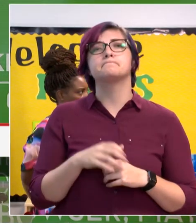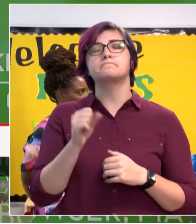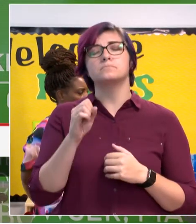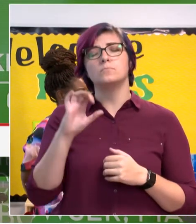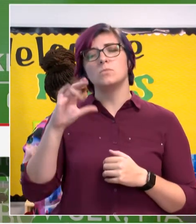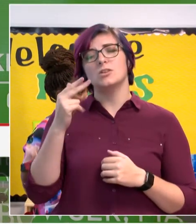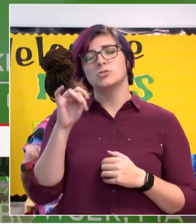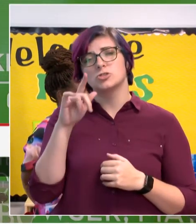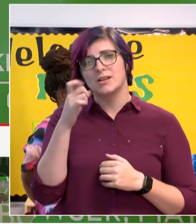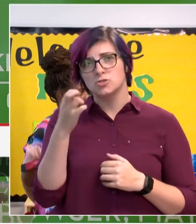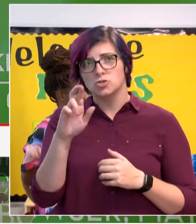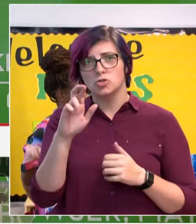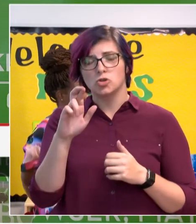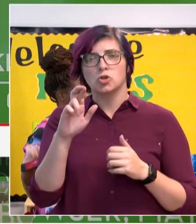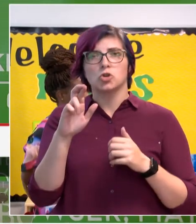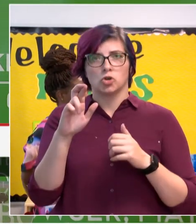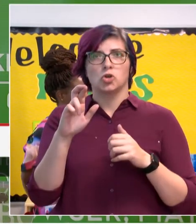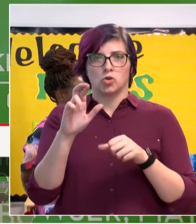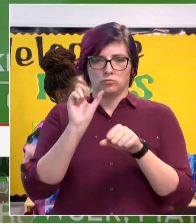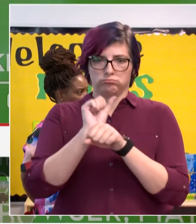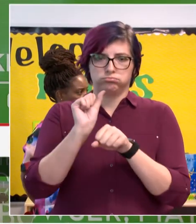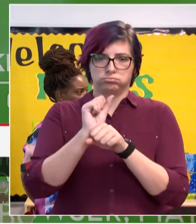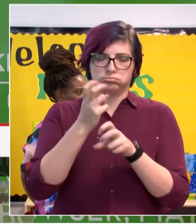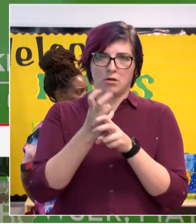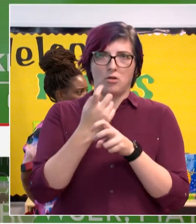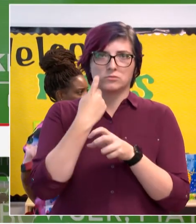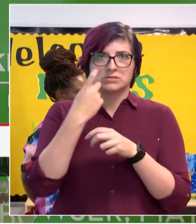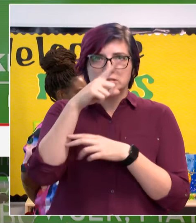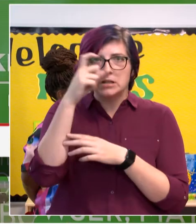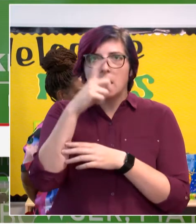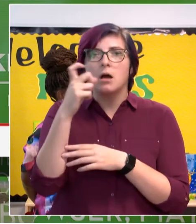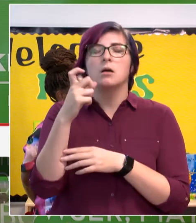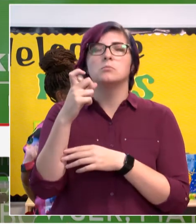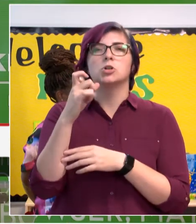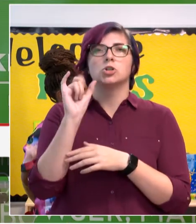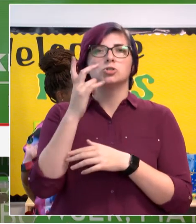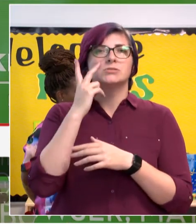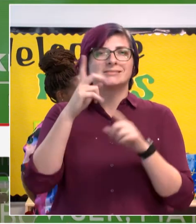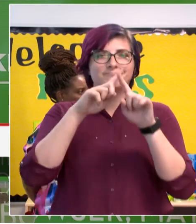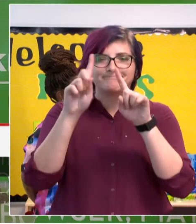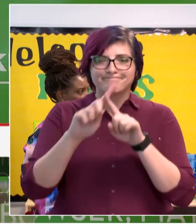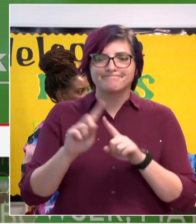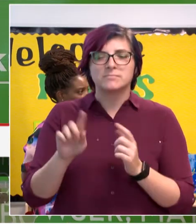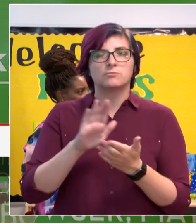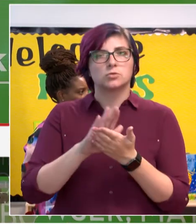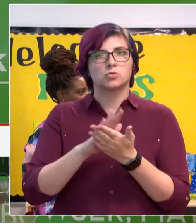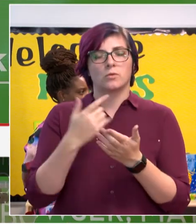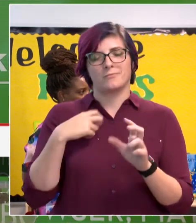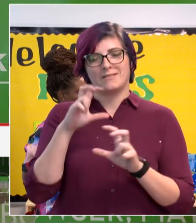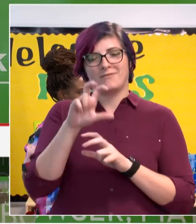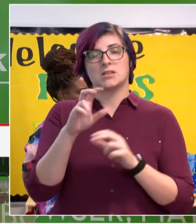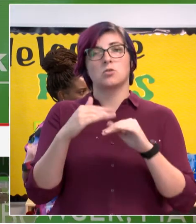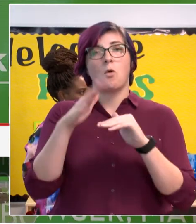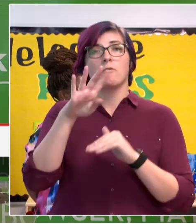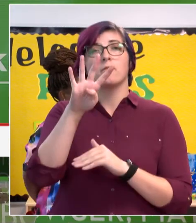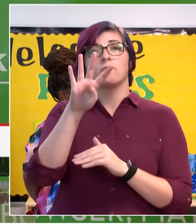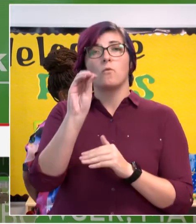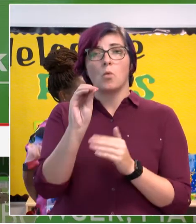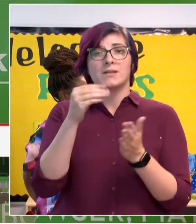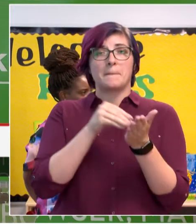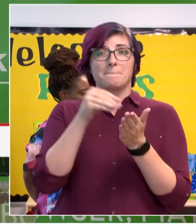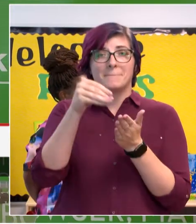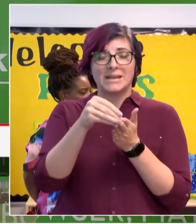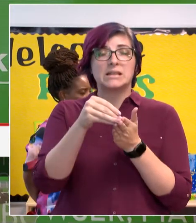academies, work that is mirrored across the charter sector and charter schools. We've invested over $40 million in high